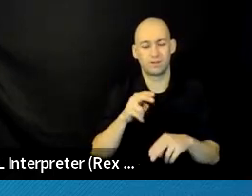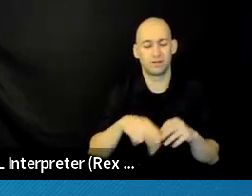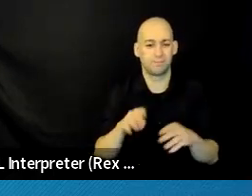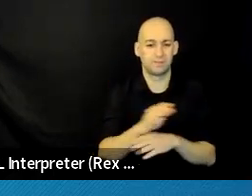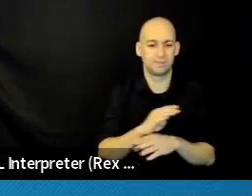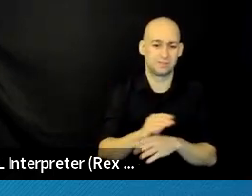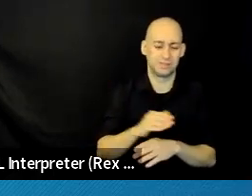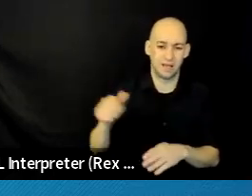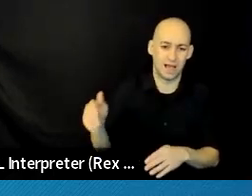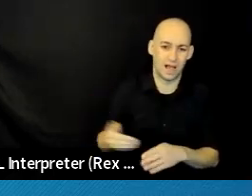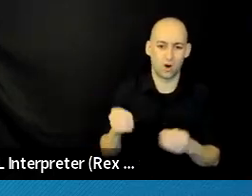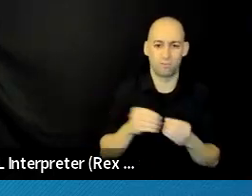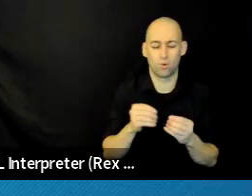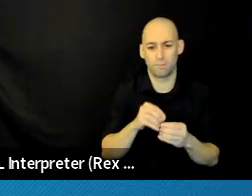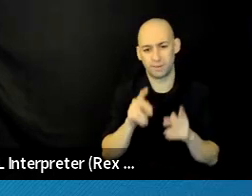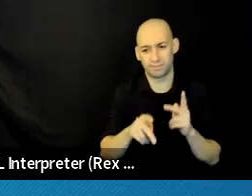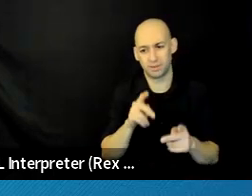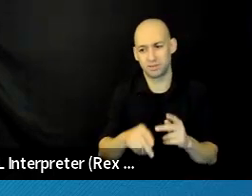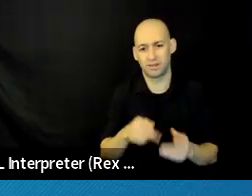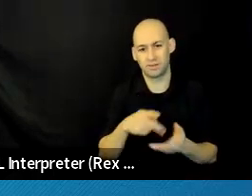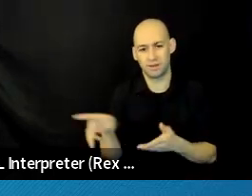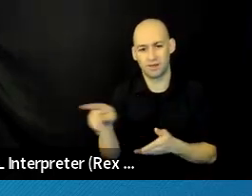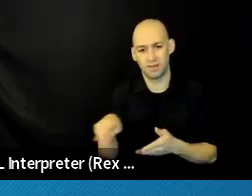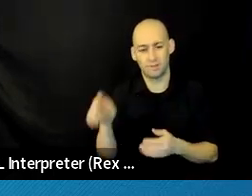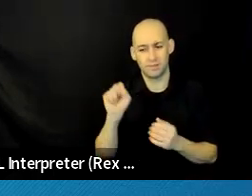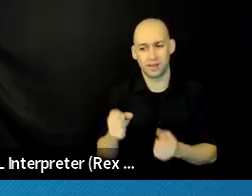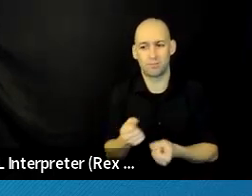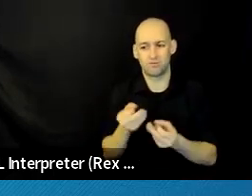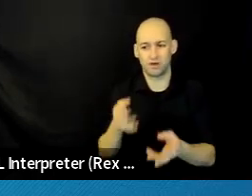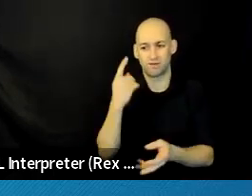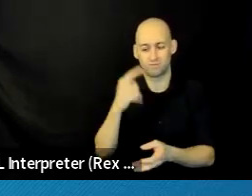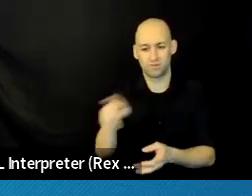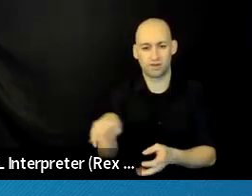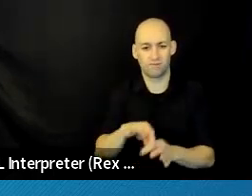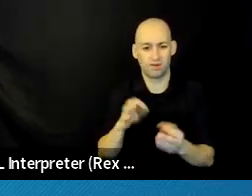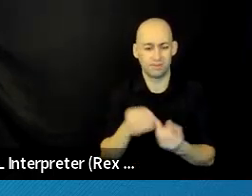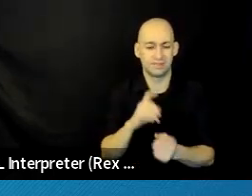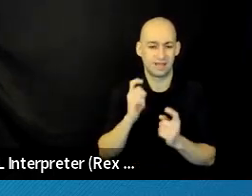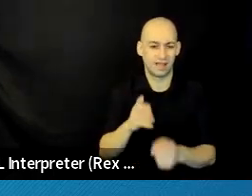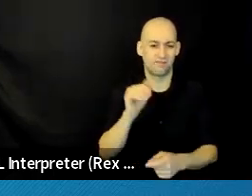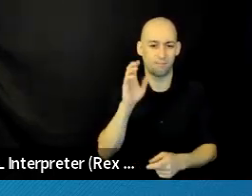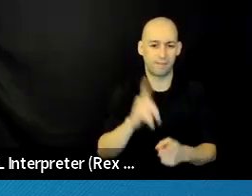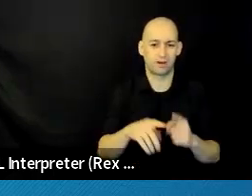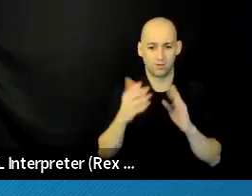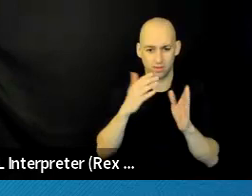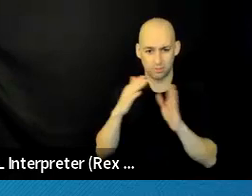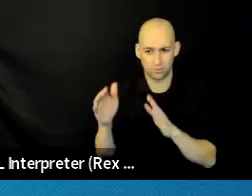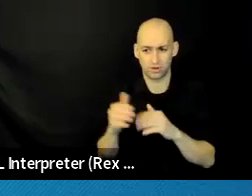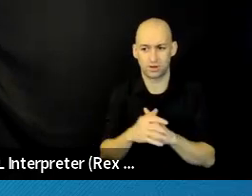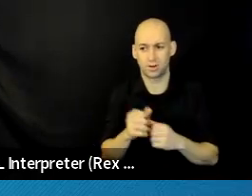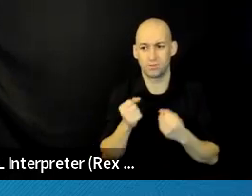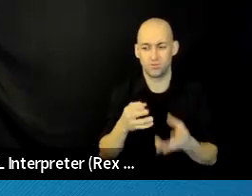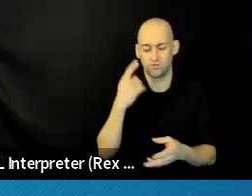more people and pay them so they can provide for their families and give back to the community and provide for their kids,